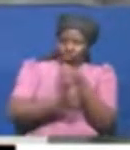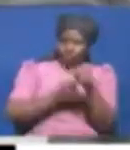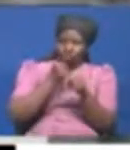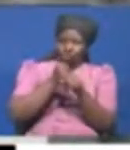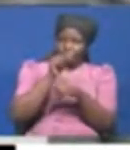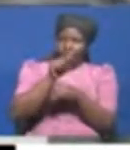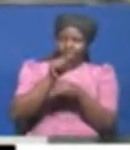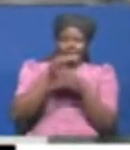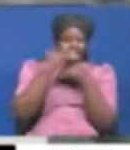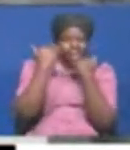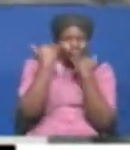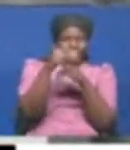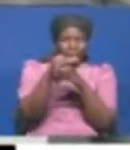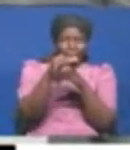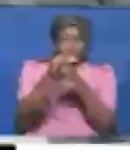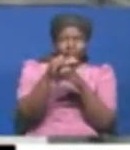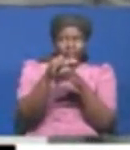optimal